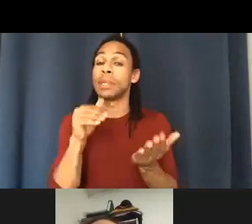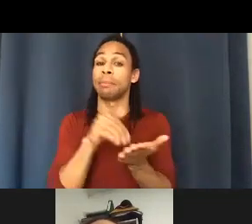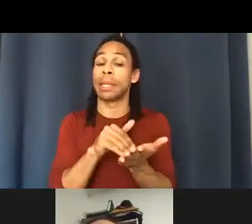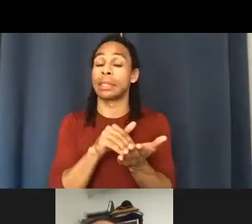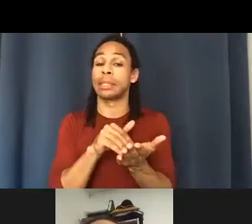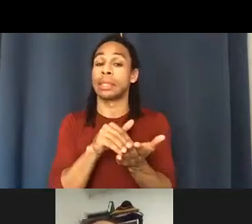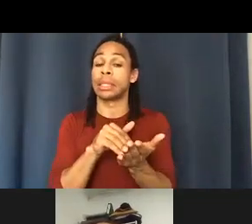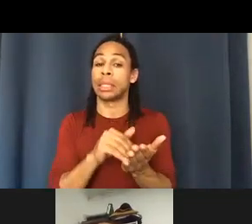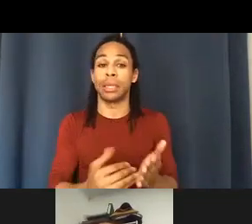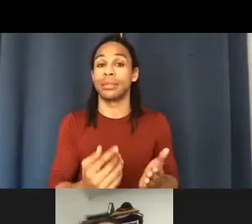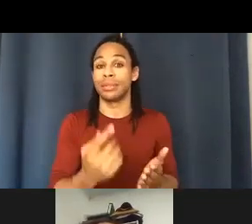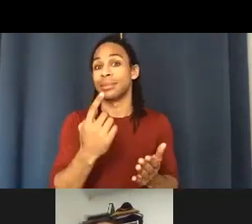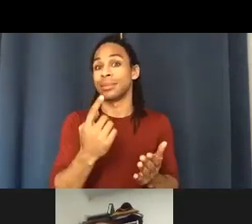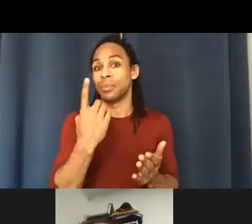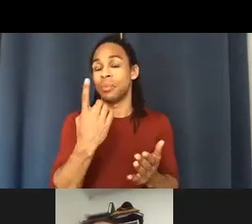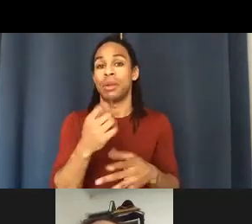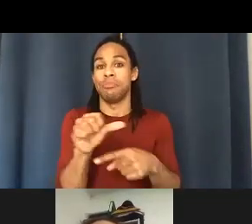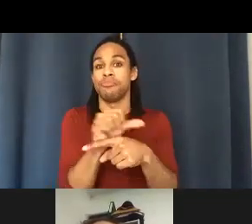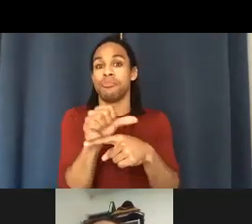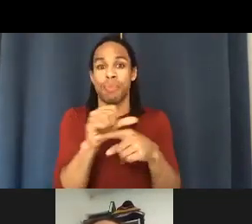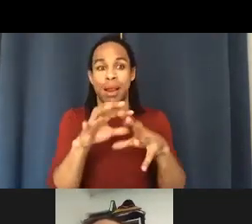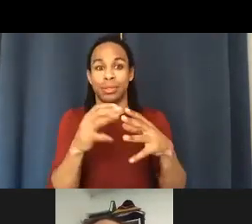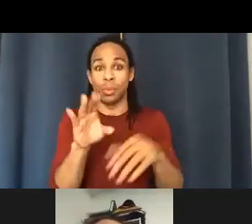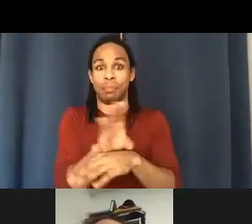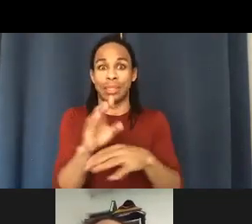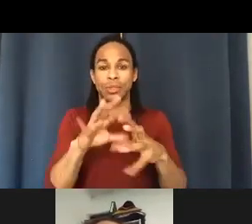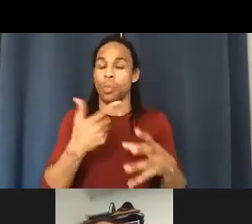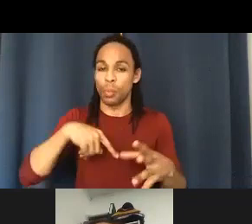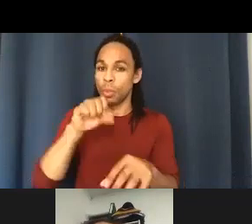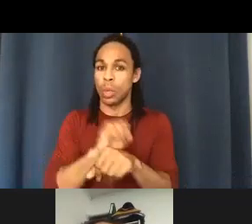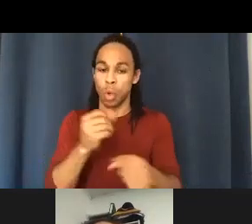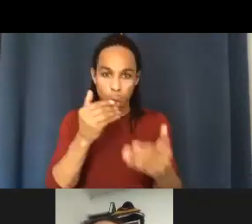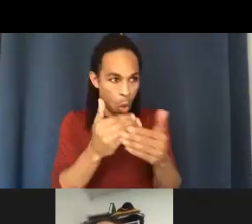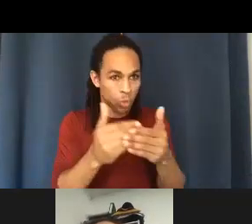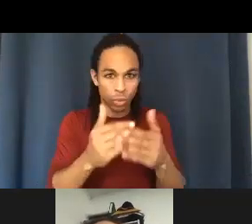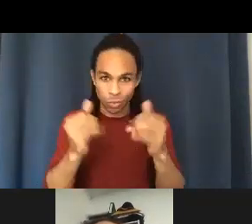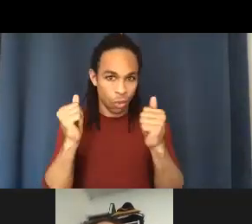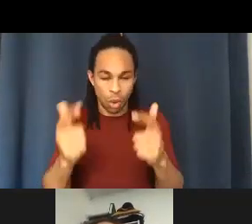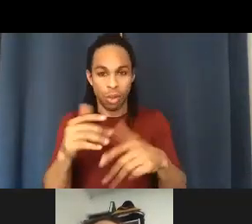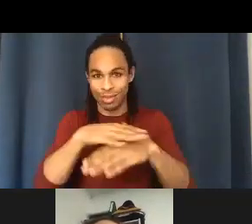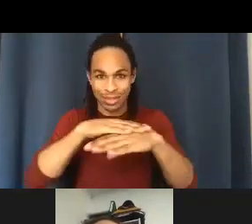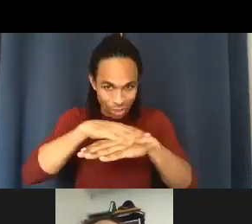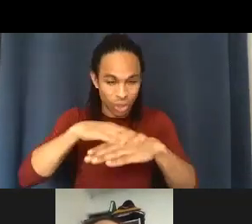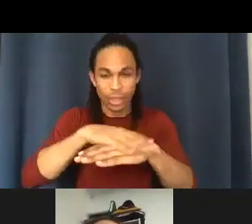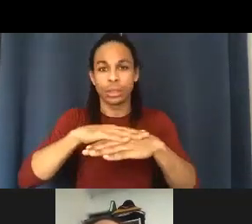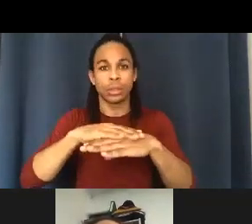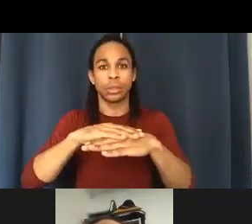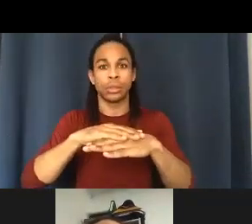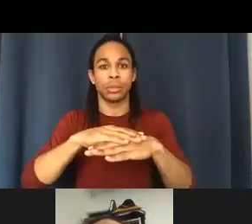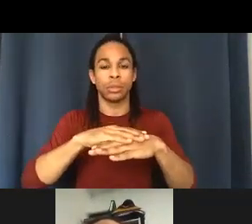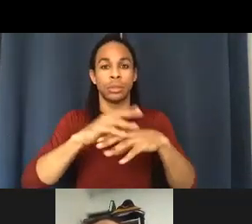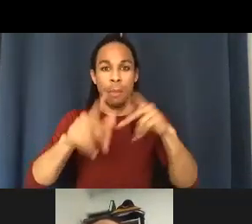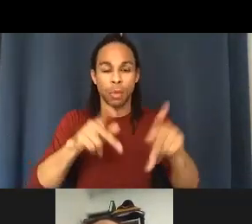practices that works most closely with populations. Because the first area of attention is not the